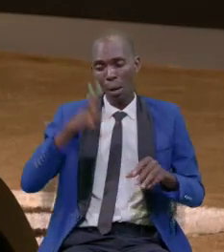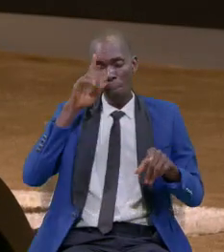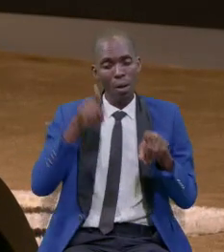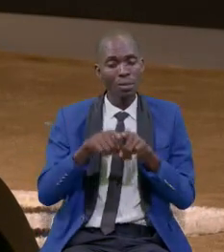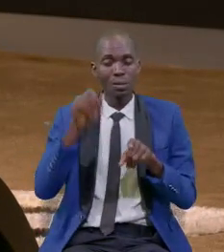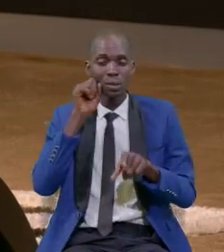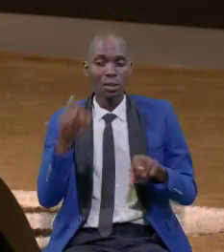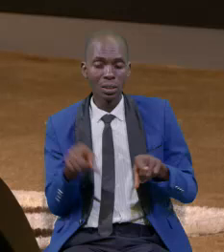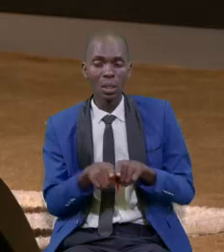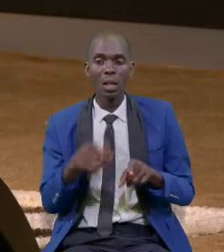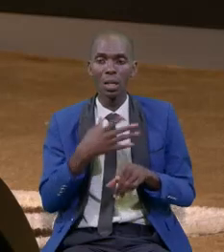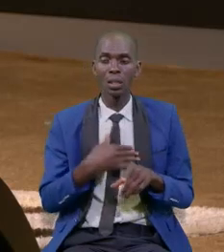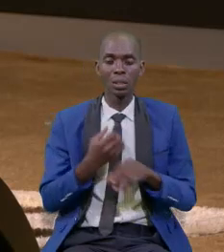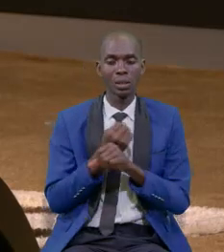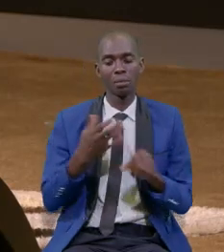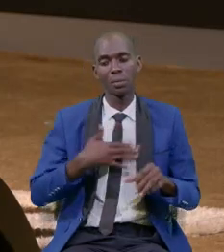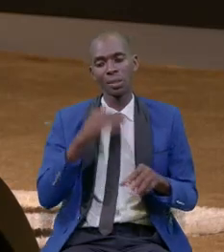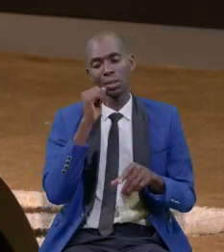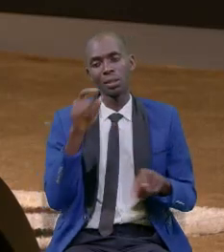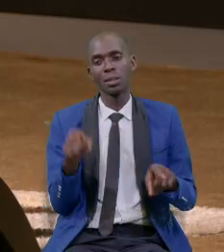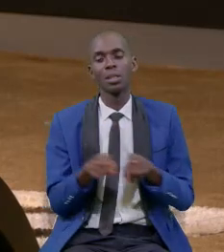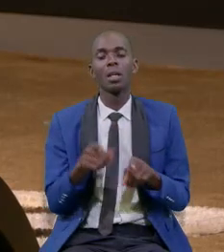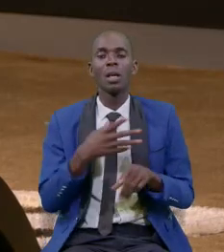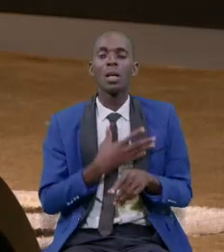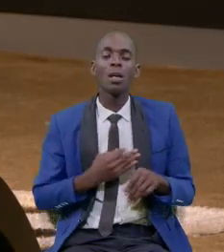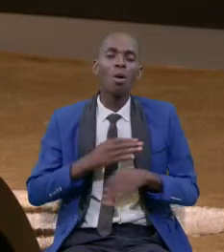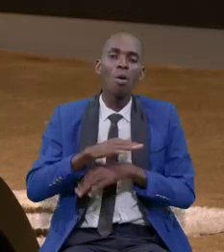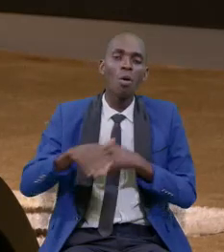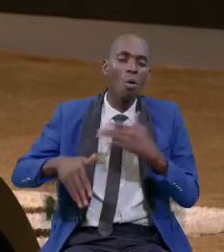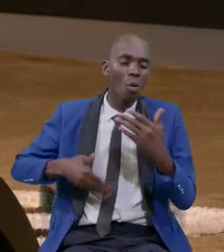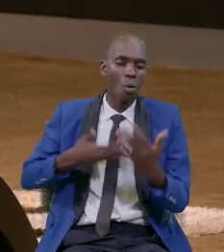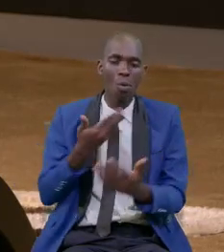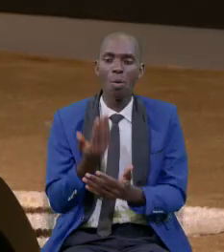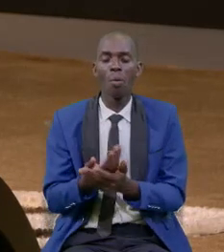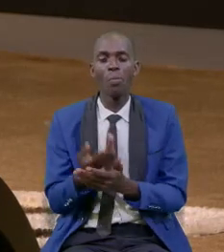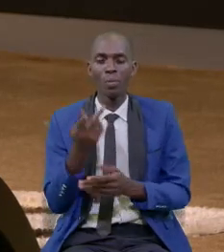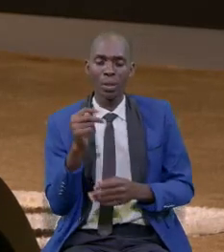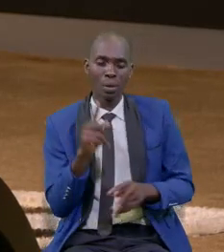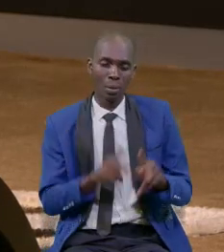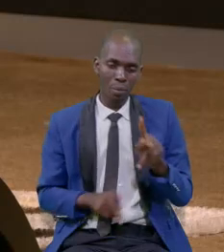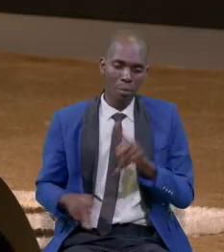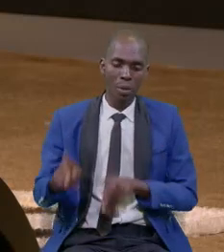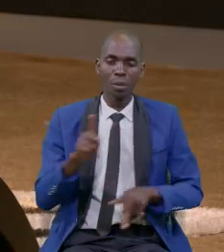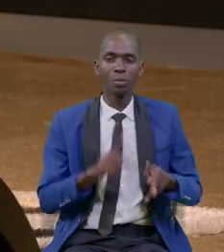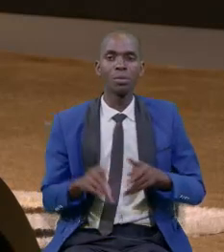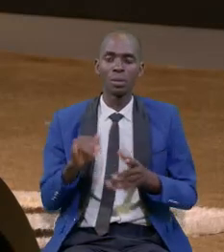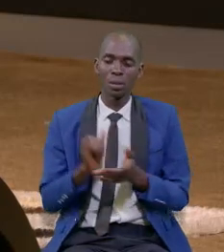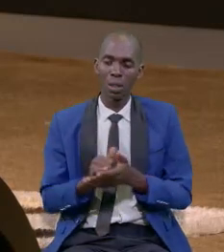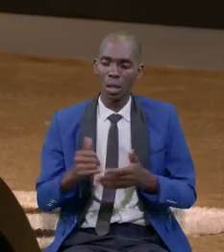and my sisters and all that they have,